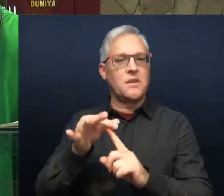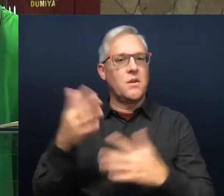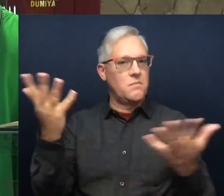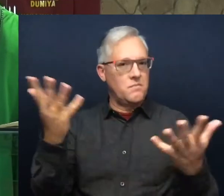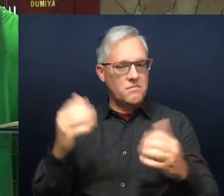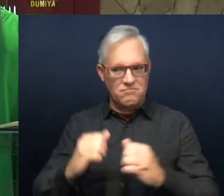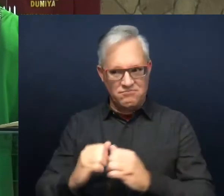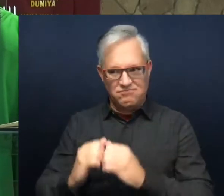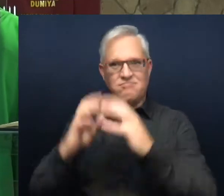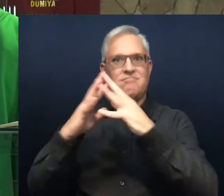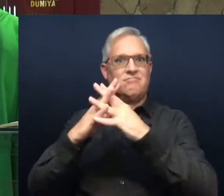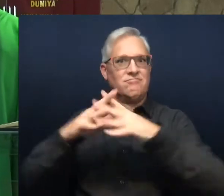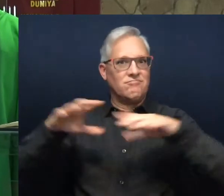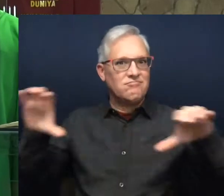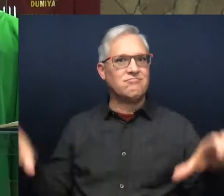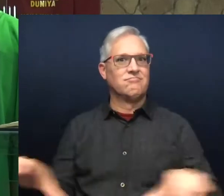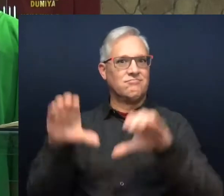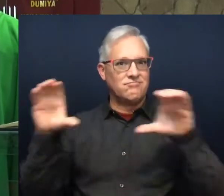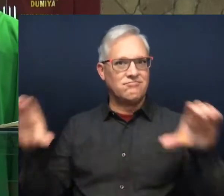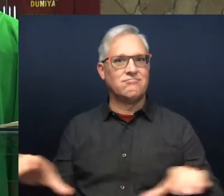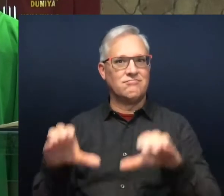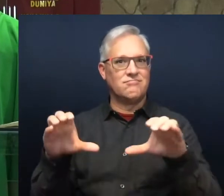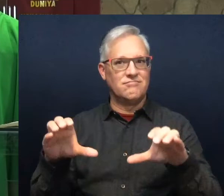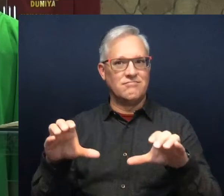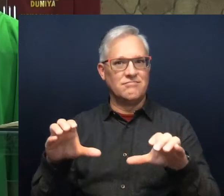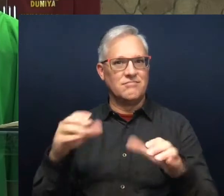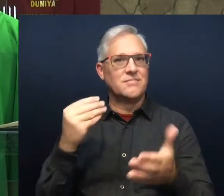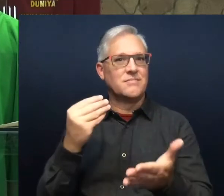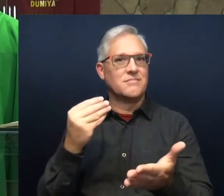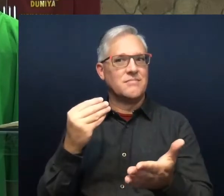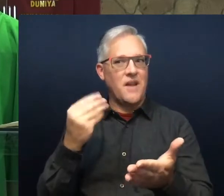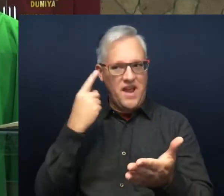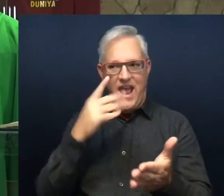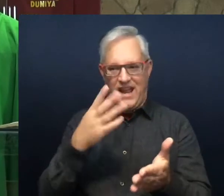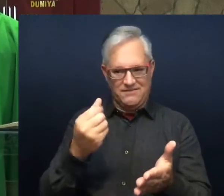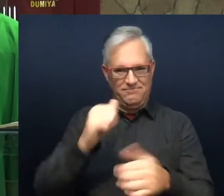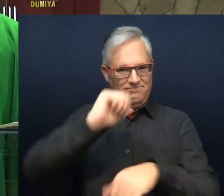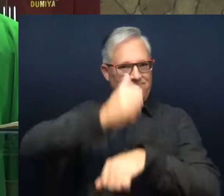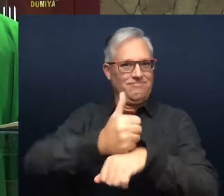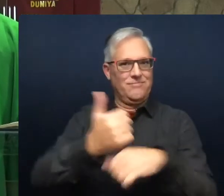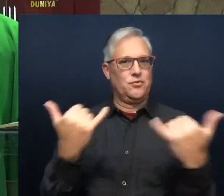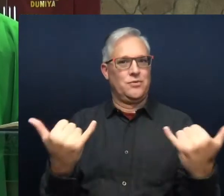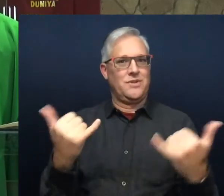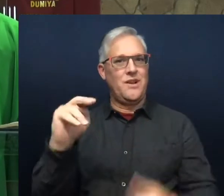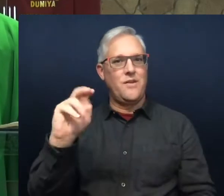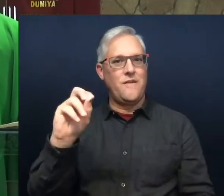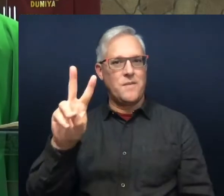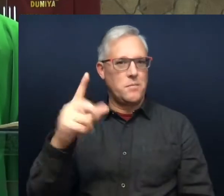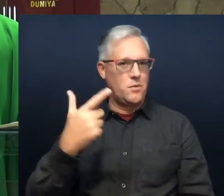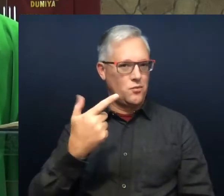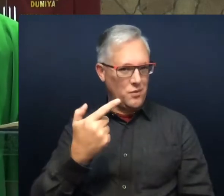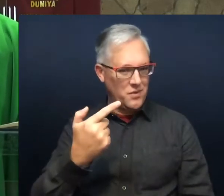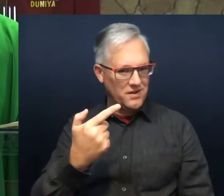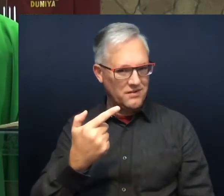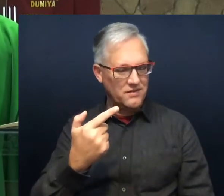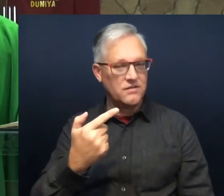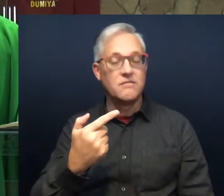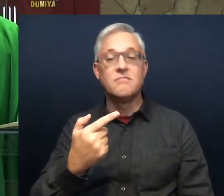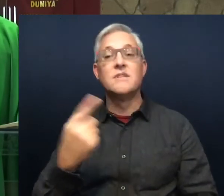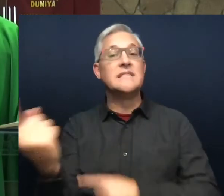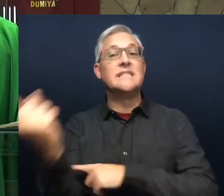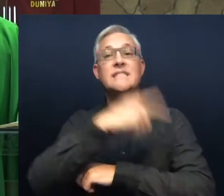campaign and setting aside today, Sunday, November 21, as a day to offer